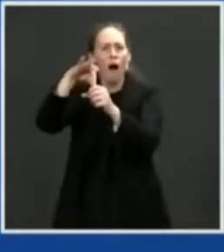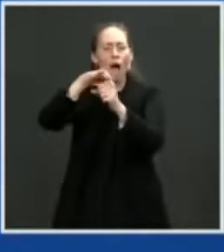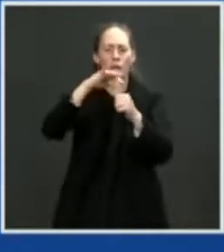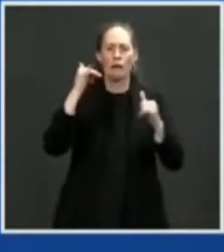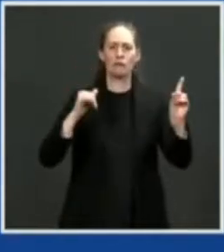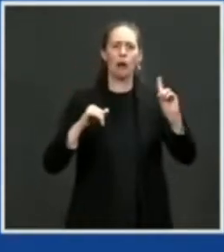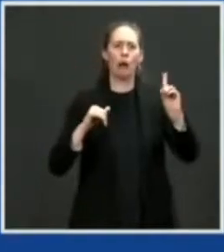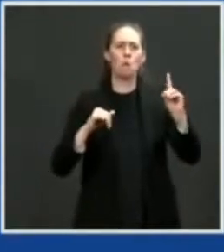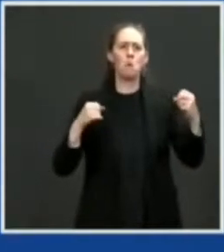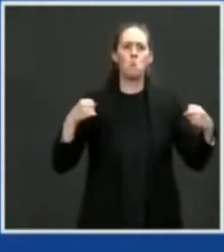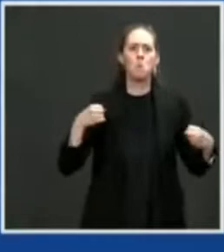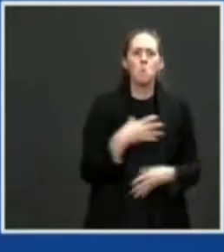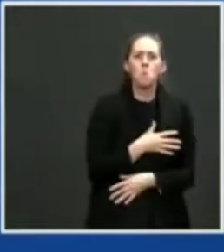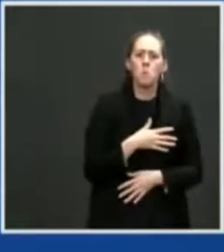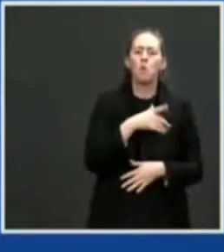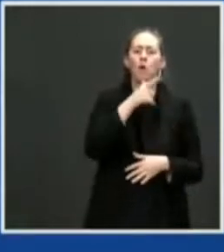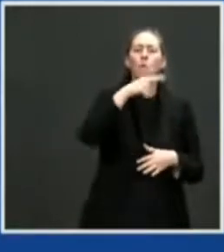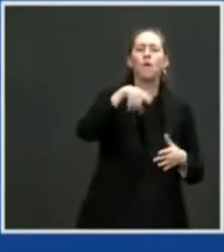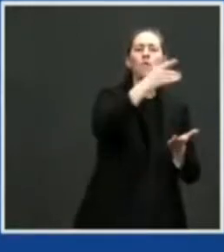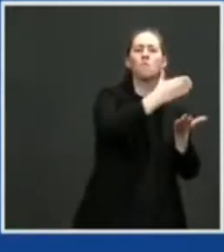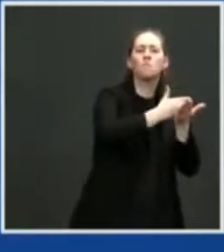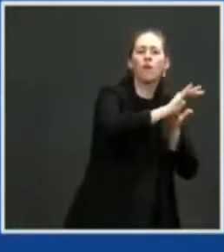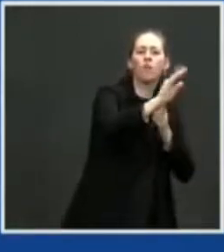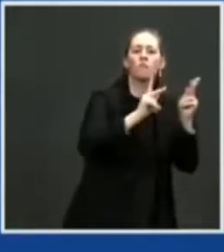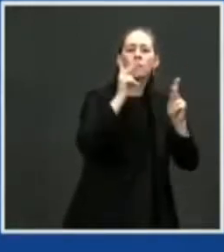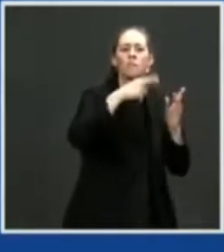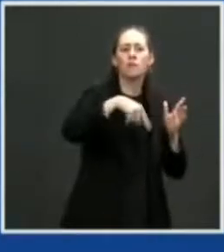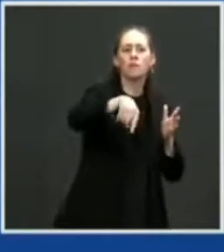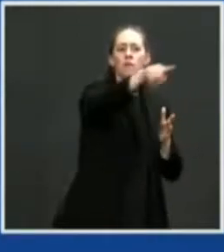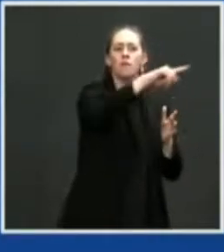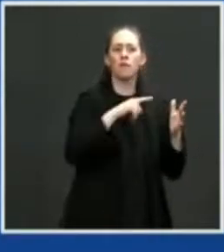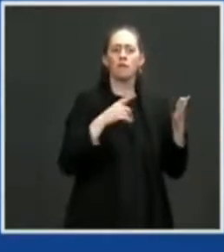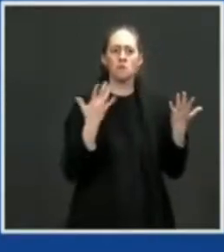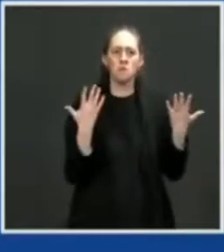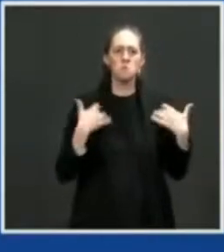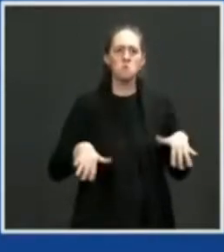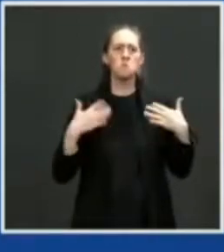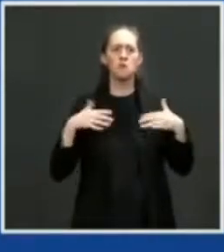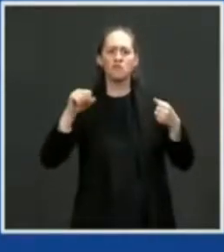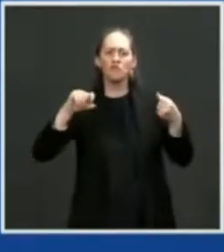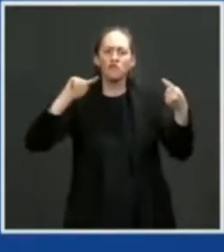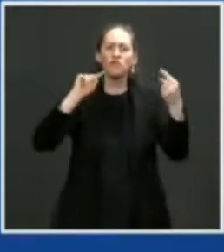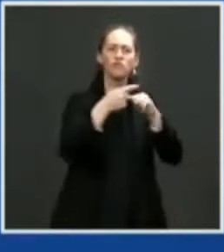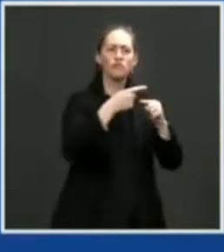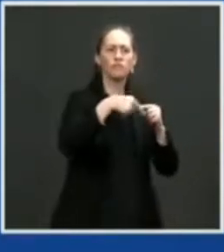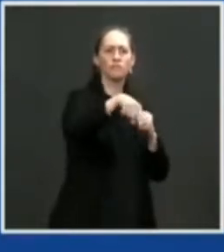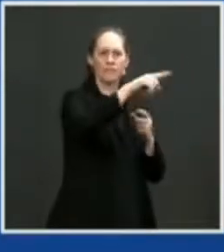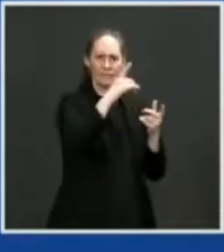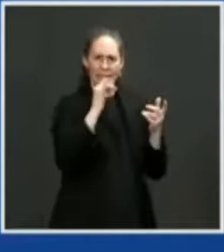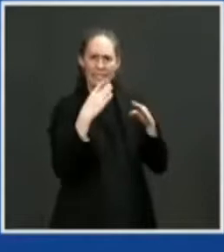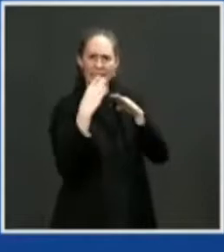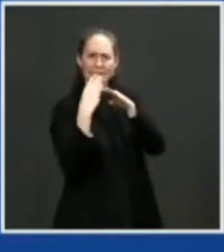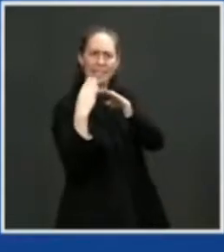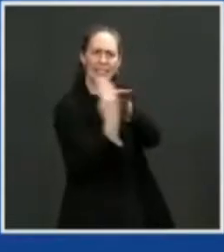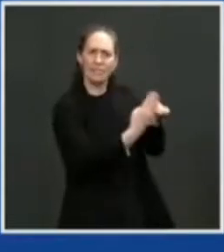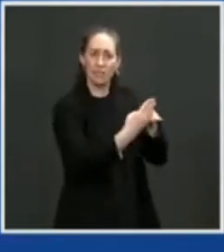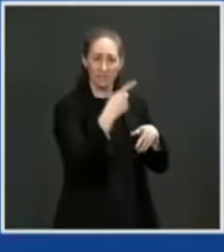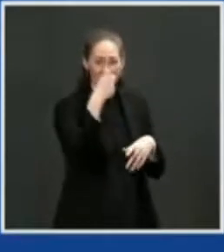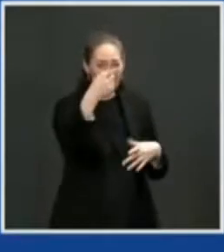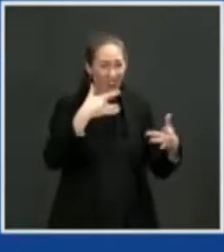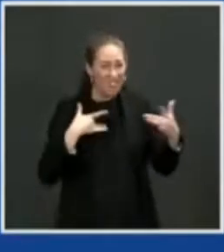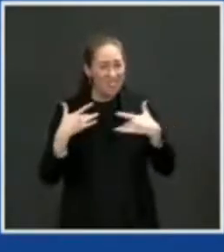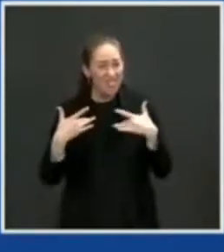very people who helped girlfriend make or you something. elected in November. Are you worried that if you don't manage to